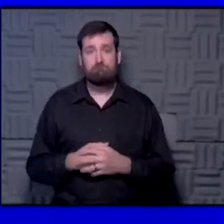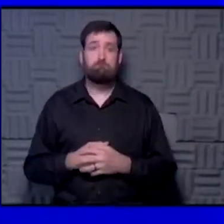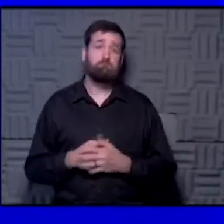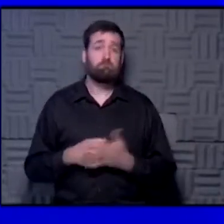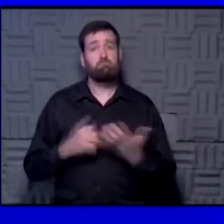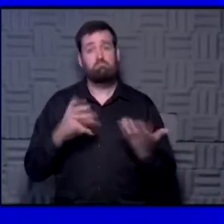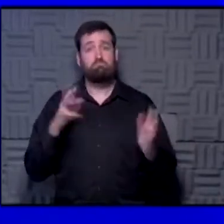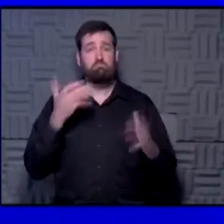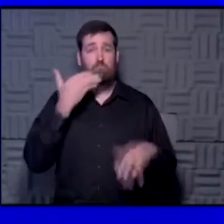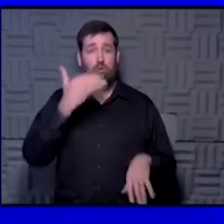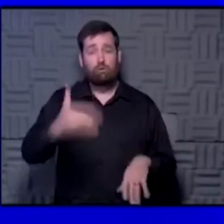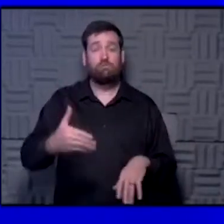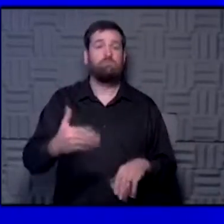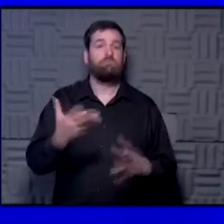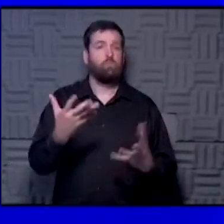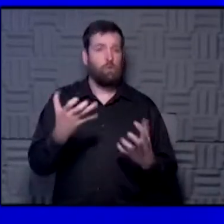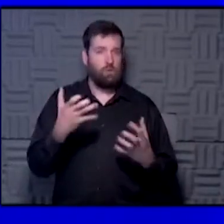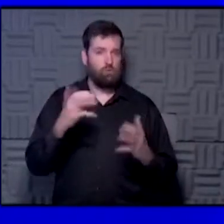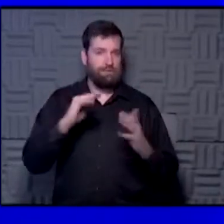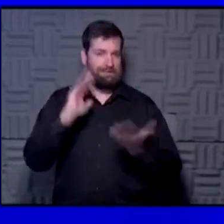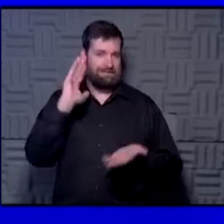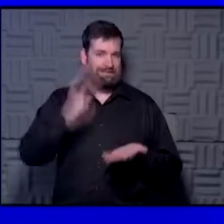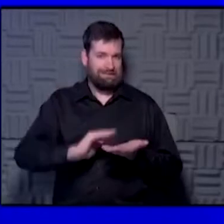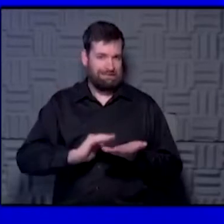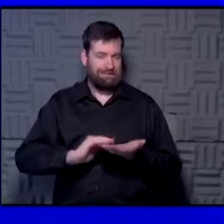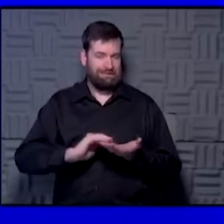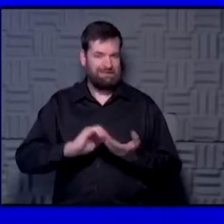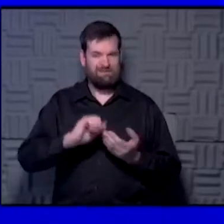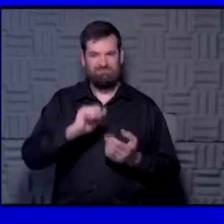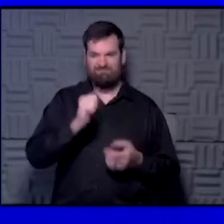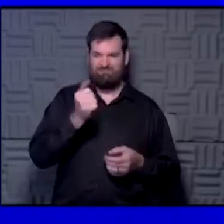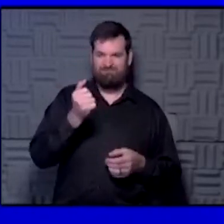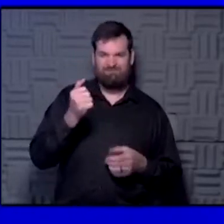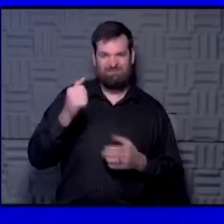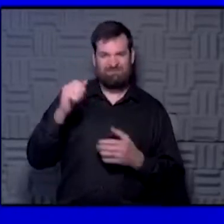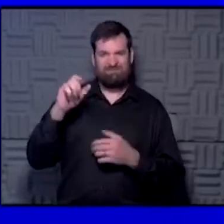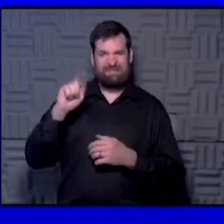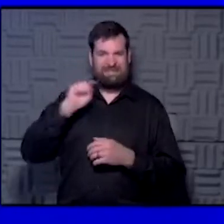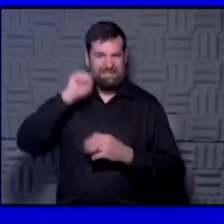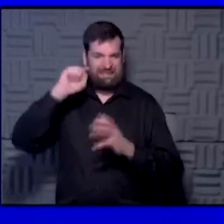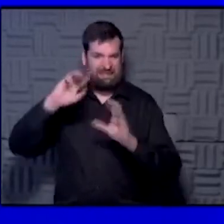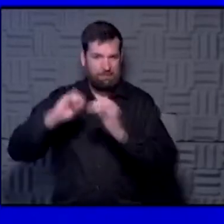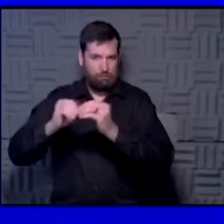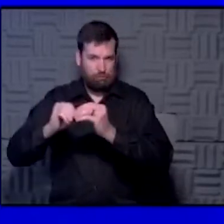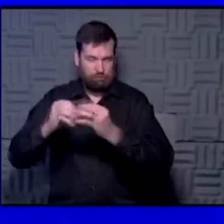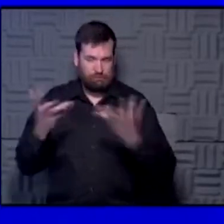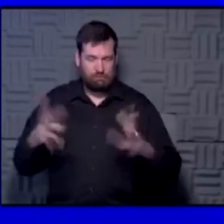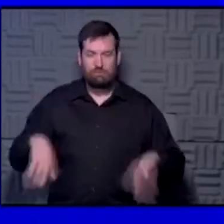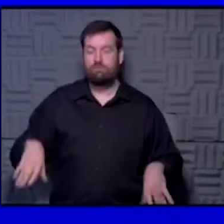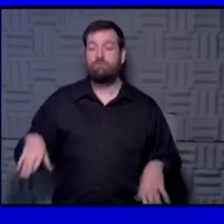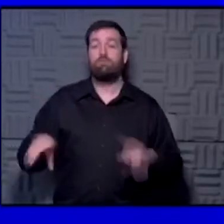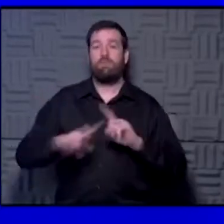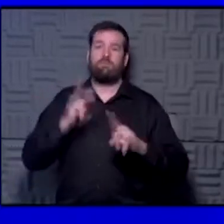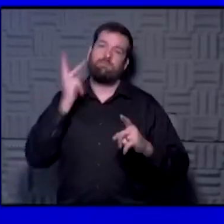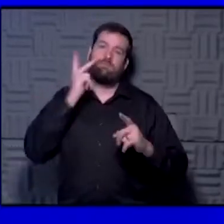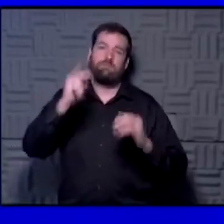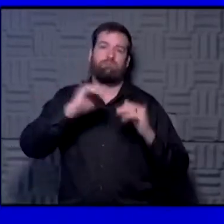pretty good. We would certainly like to be in the teens, but I think we are going to be seeing those fluctuations as we